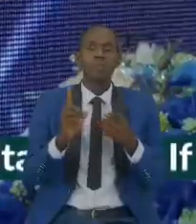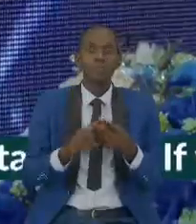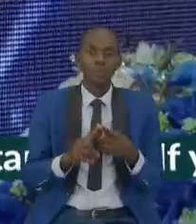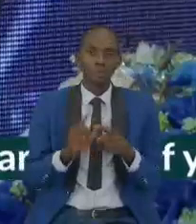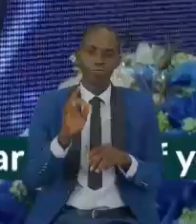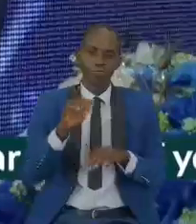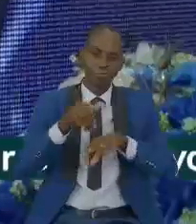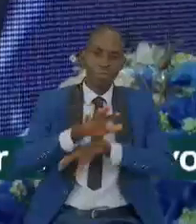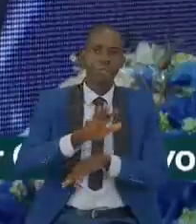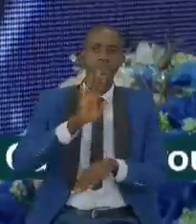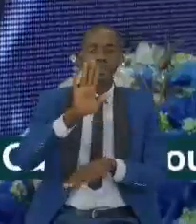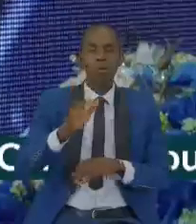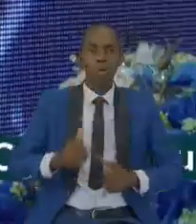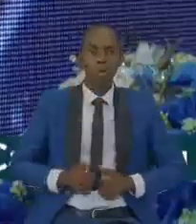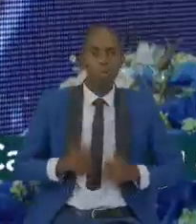now.